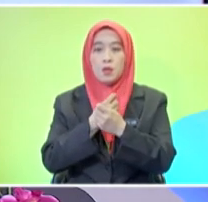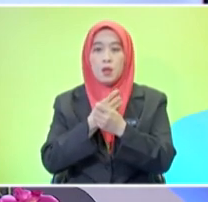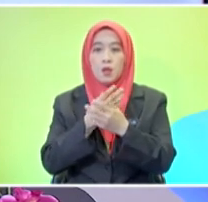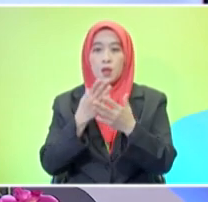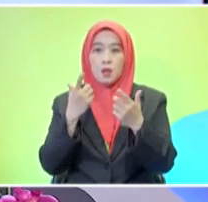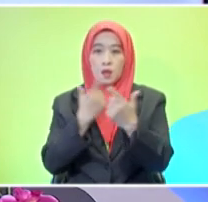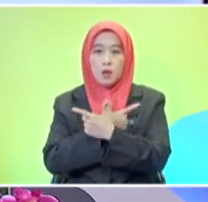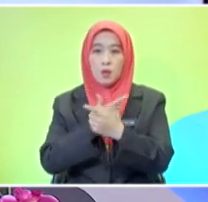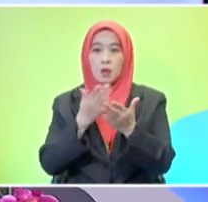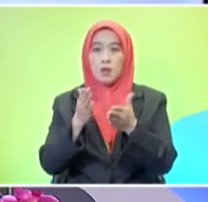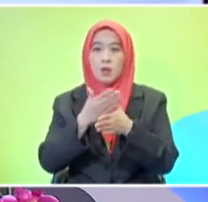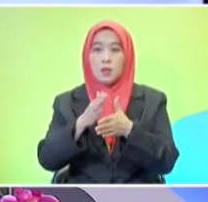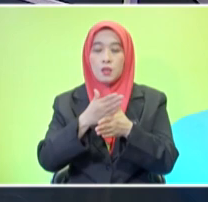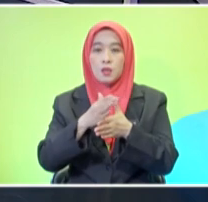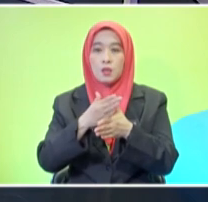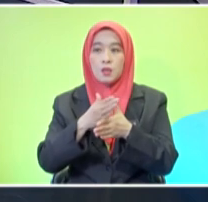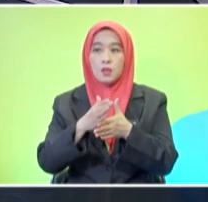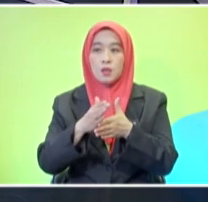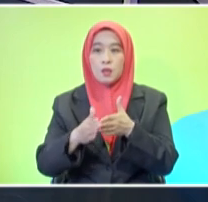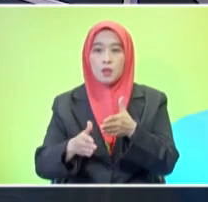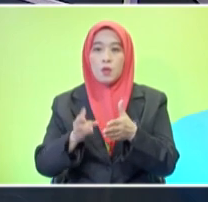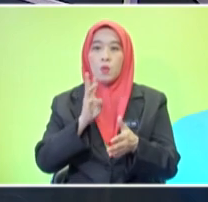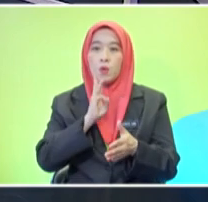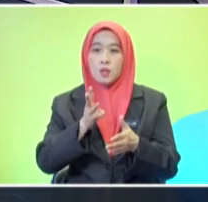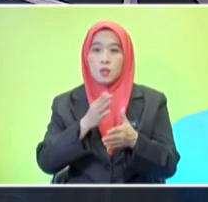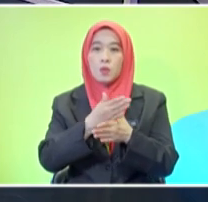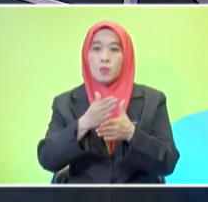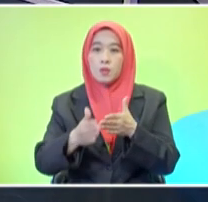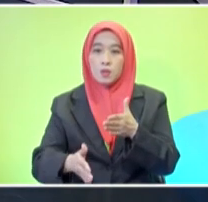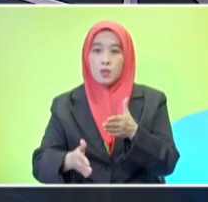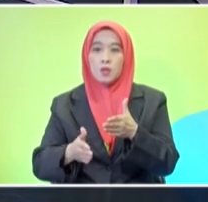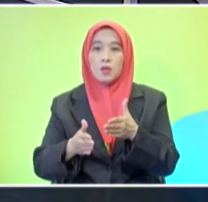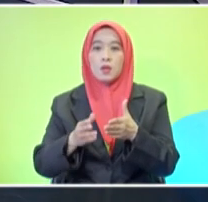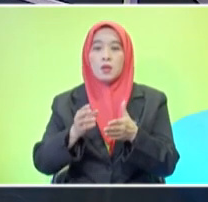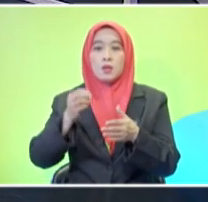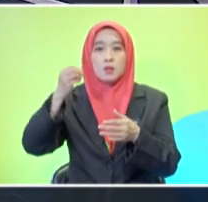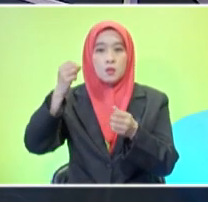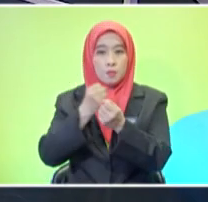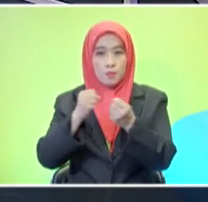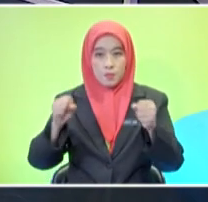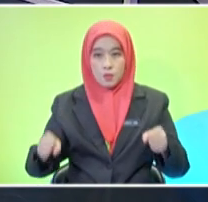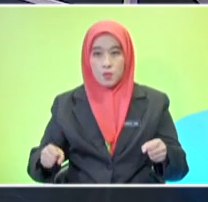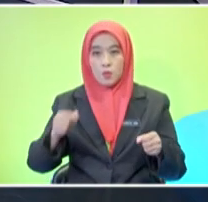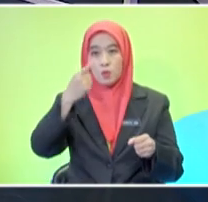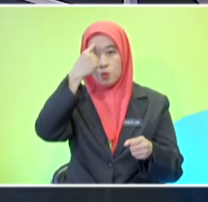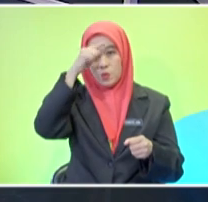experiment. Mm-hmm. And then we have competition for water. Mm-hmm. Okay. So, for activity 1,